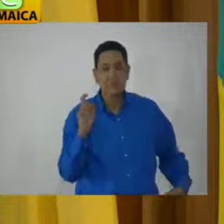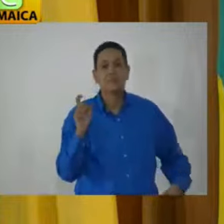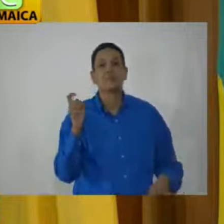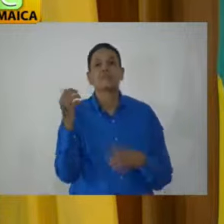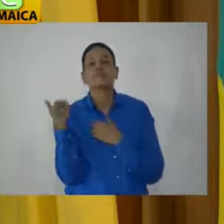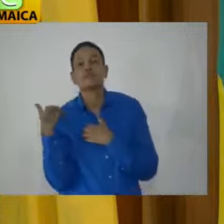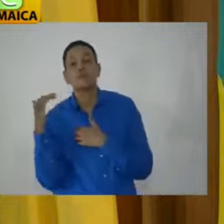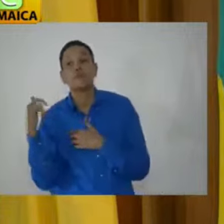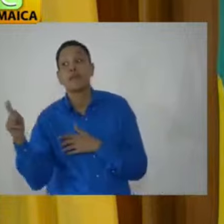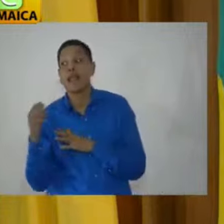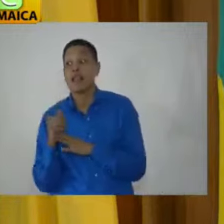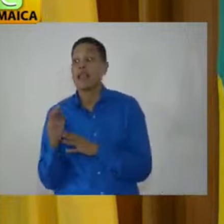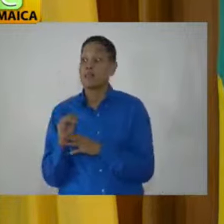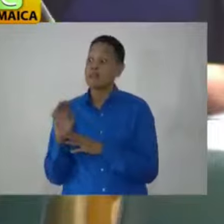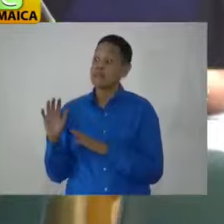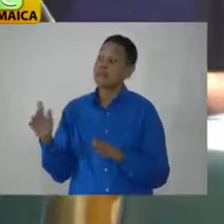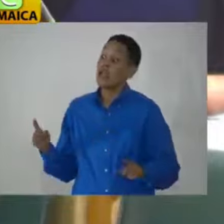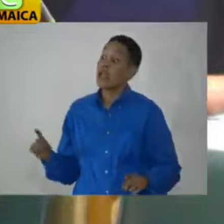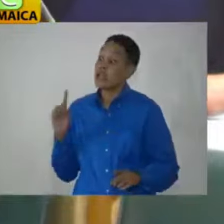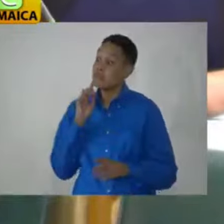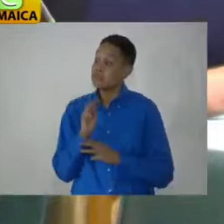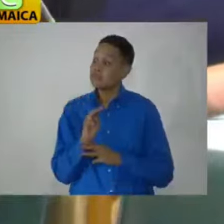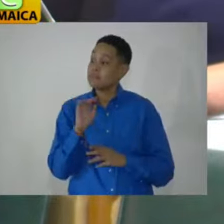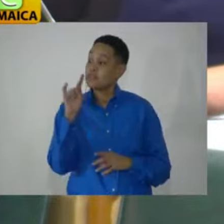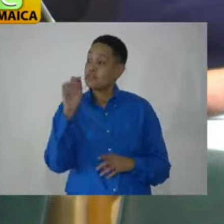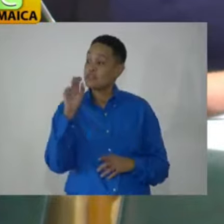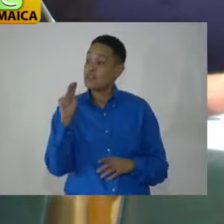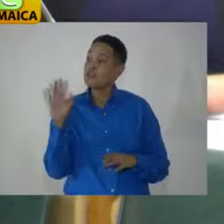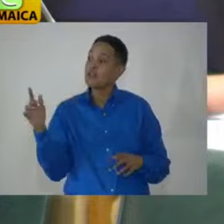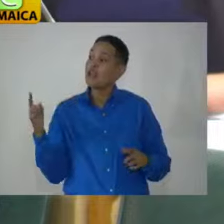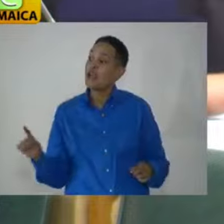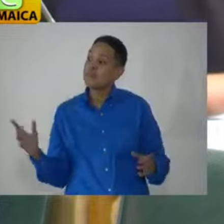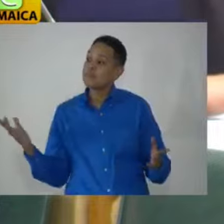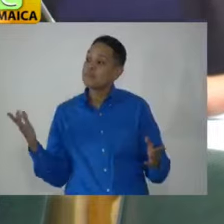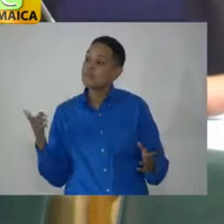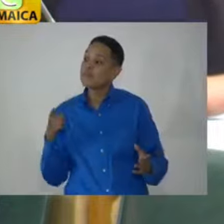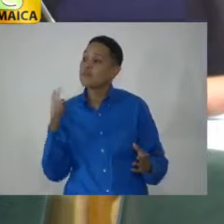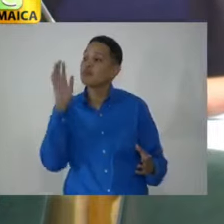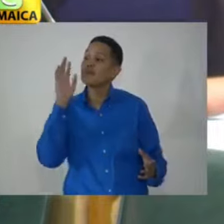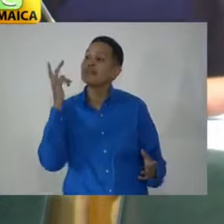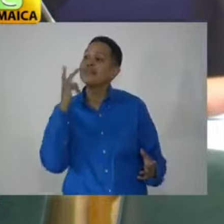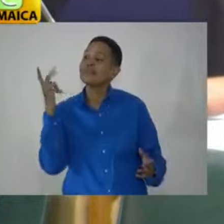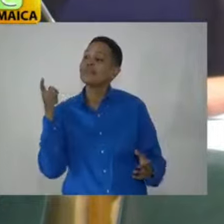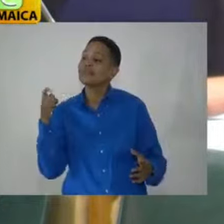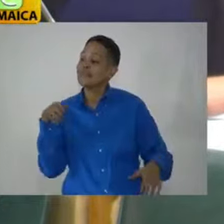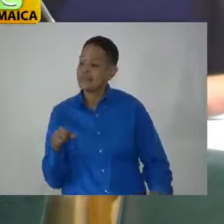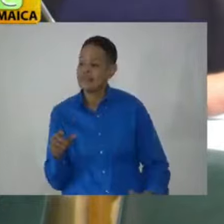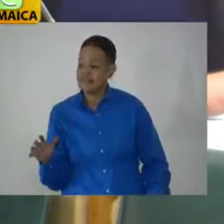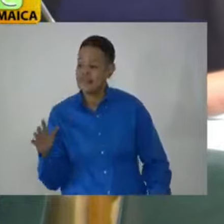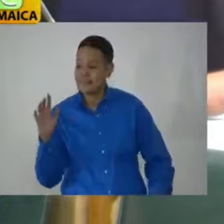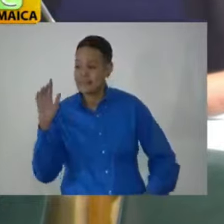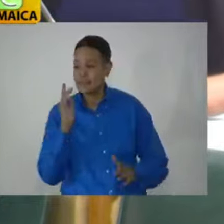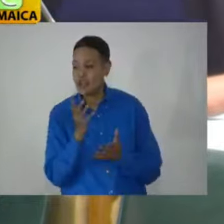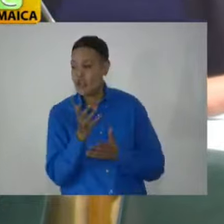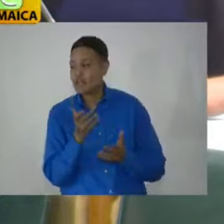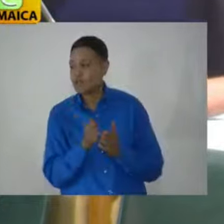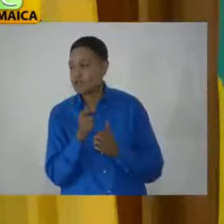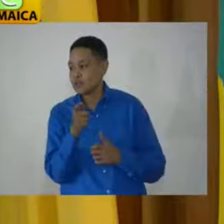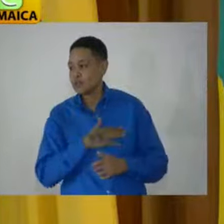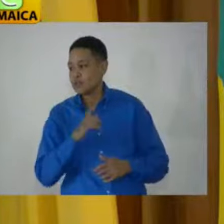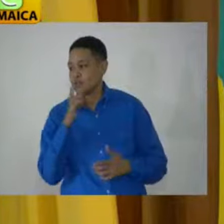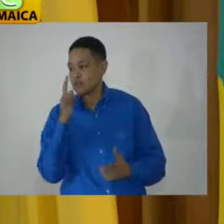the lead minister, Minister Tufton, and you will see her conversing with you.